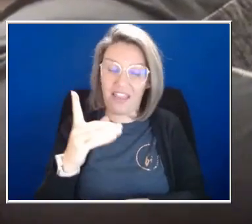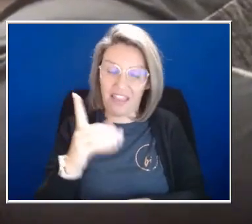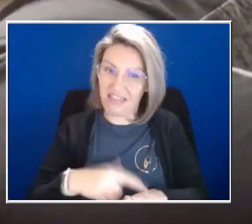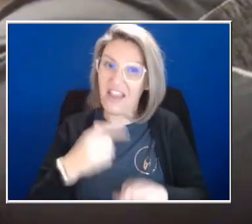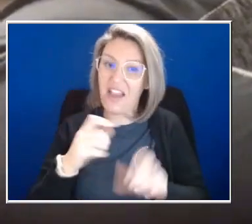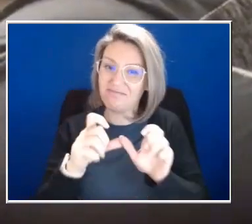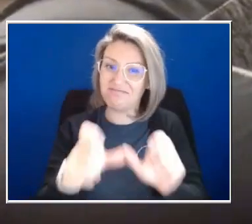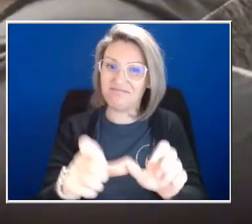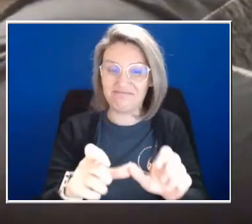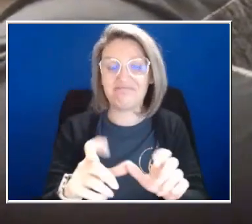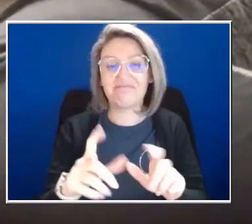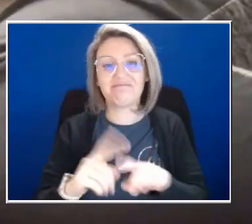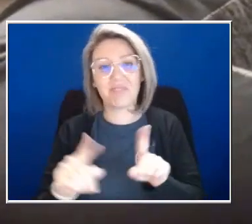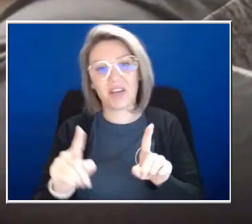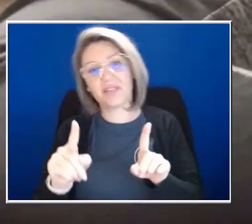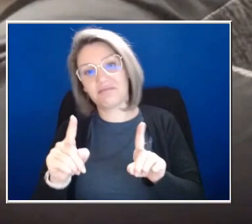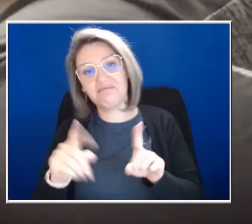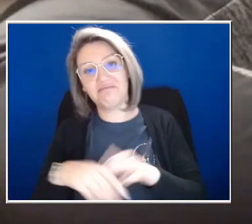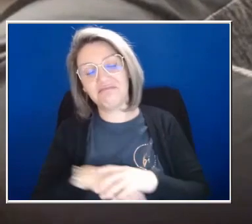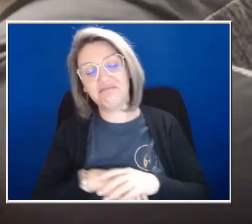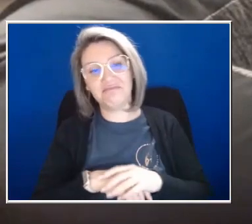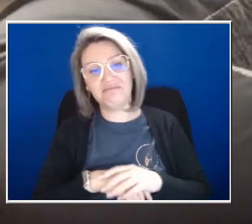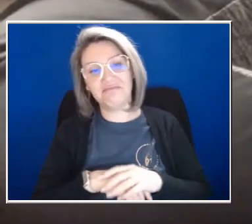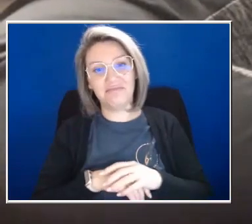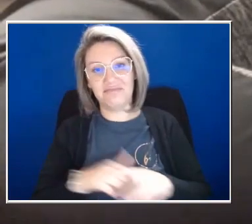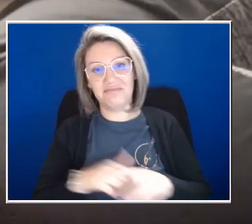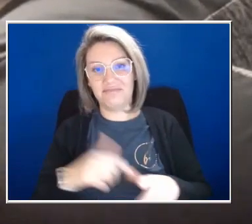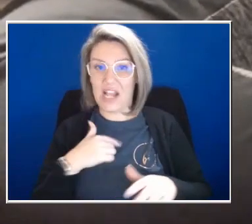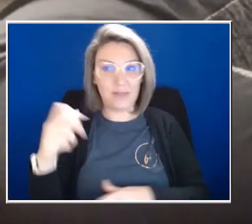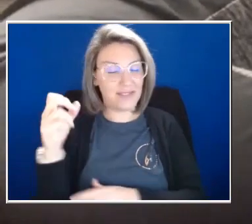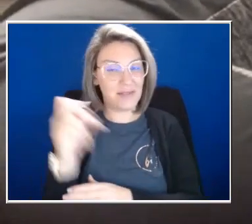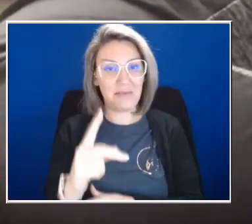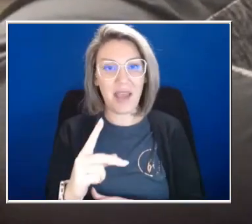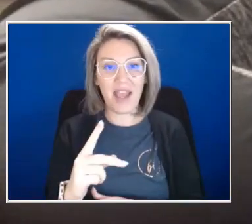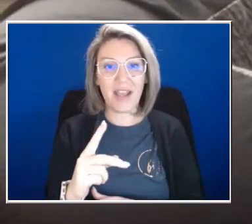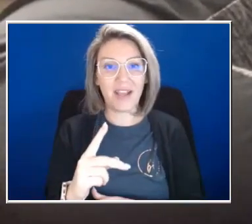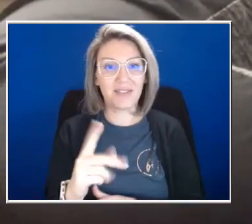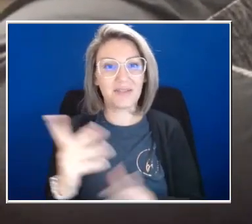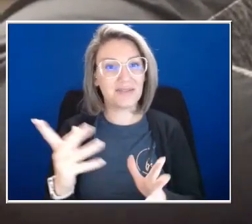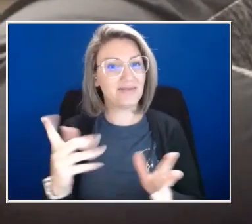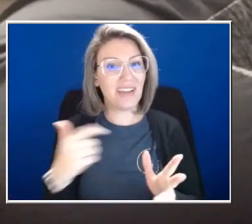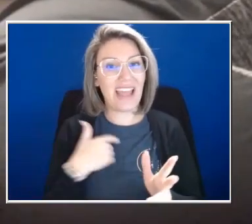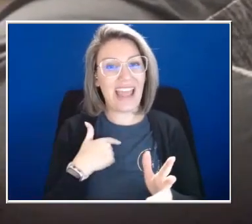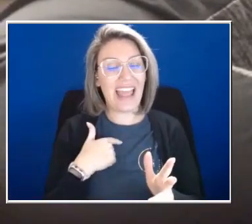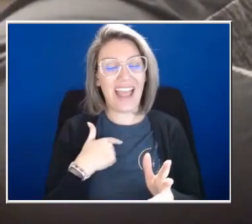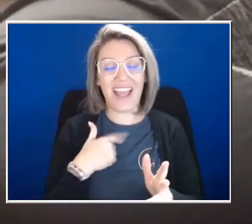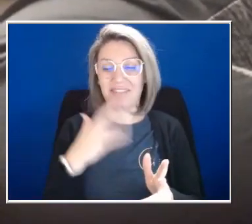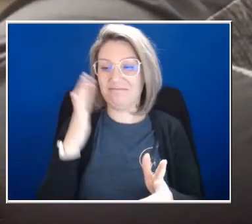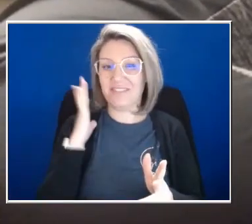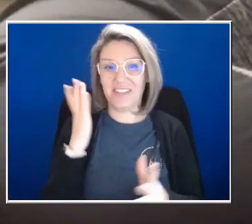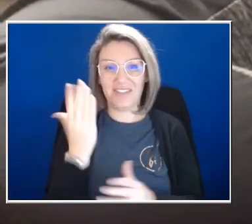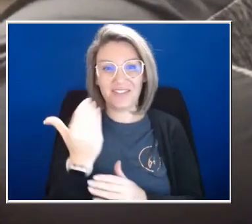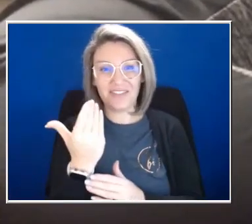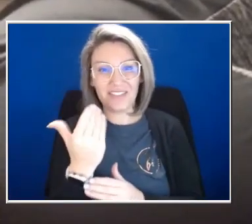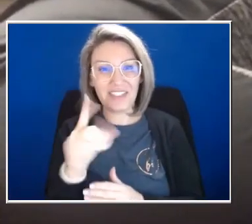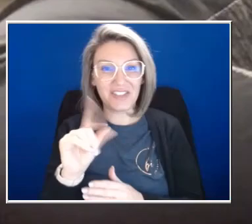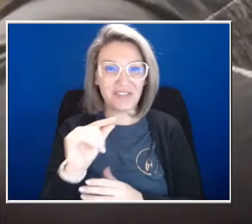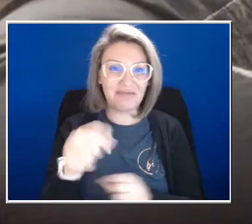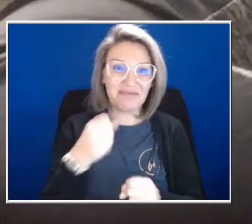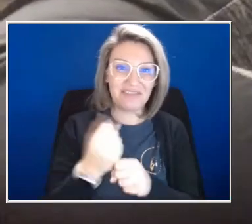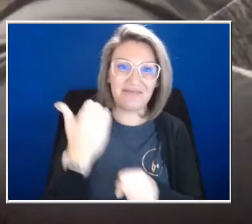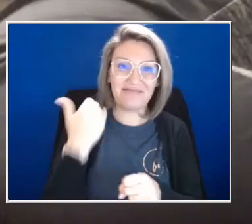road, but I was going to be back to what I was, you know, 15, 20 years ago. And that was exciting for